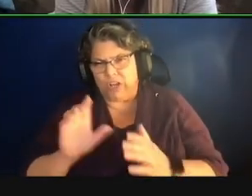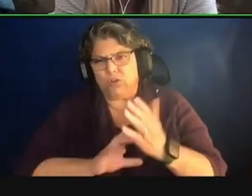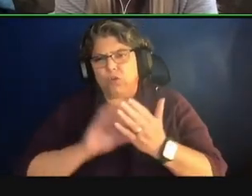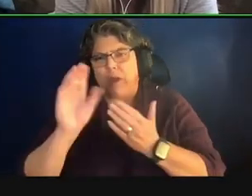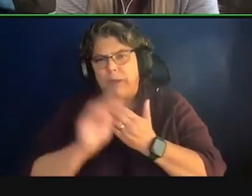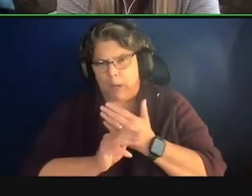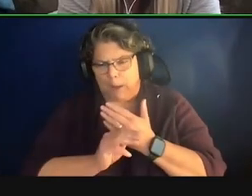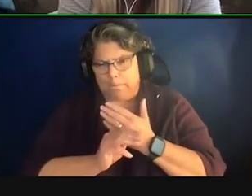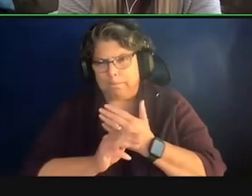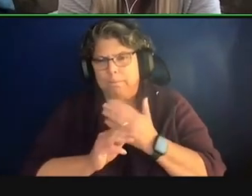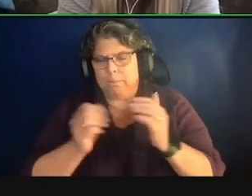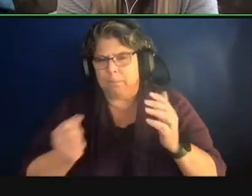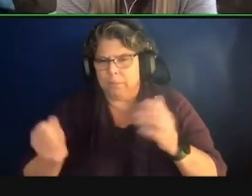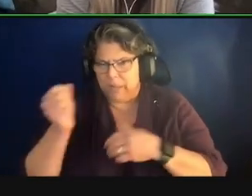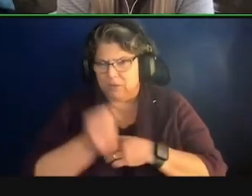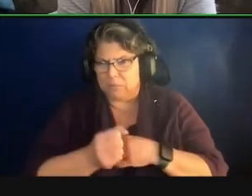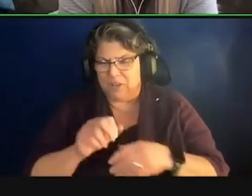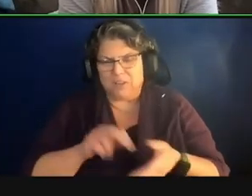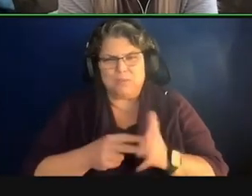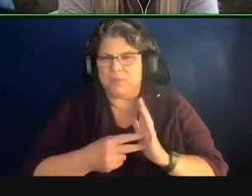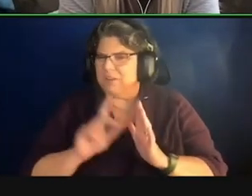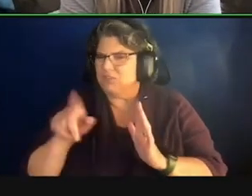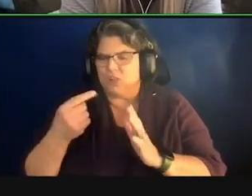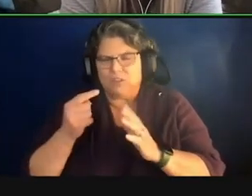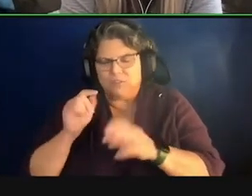no longer be working on state standards.